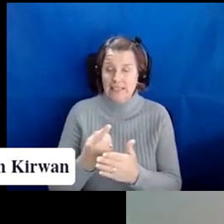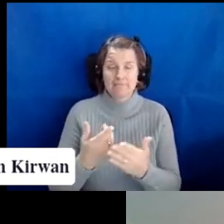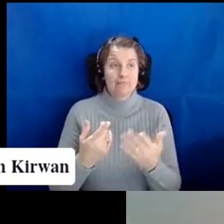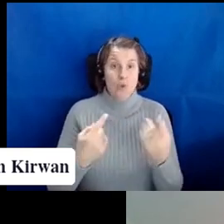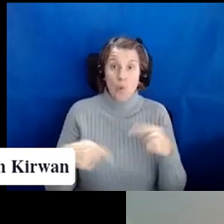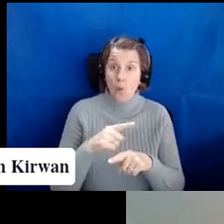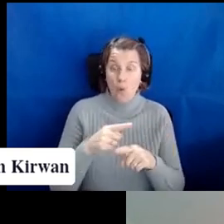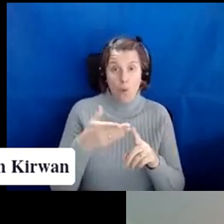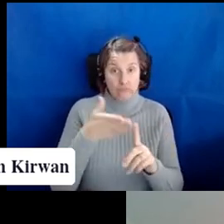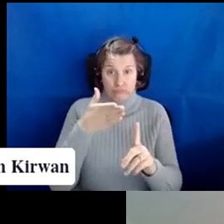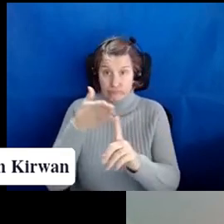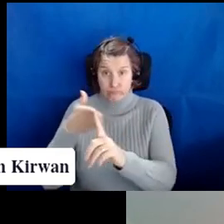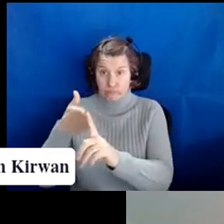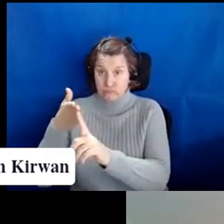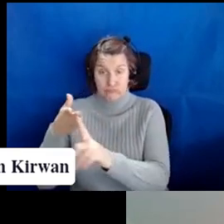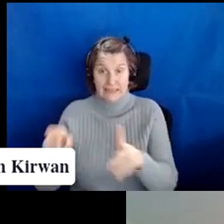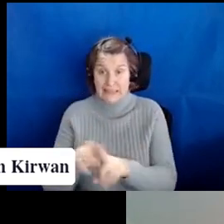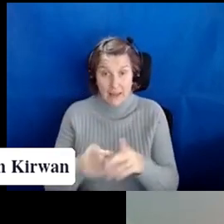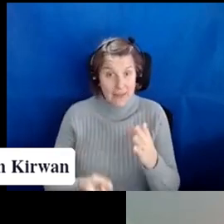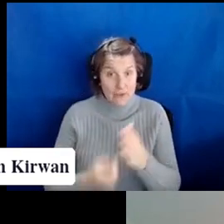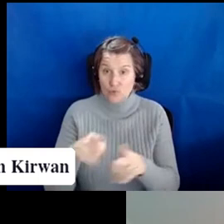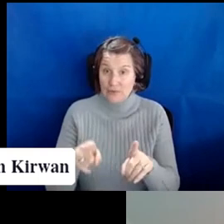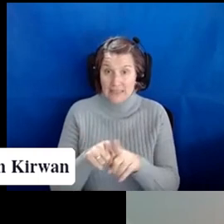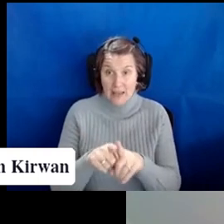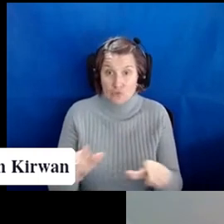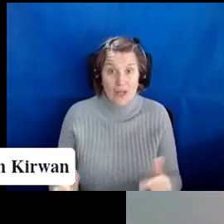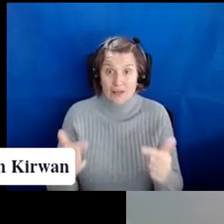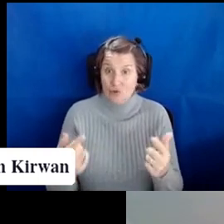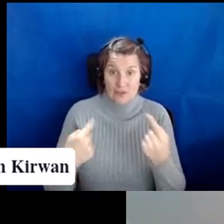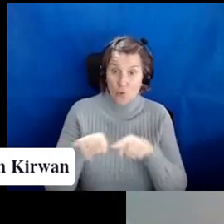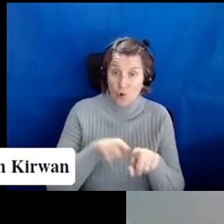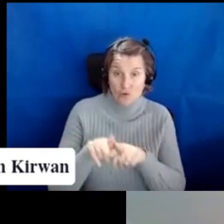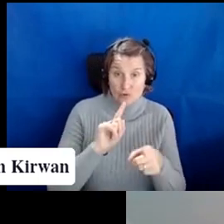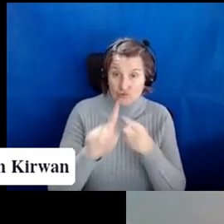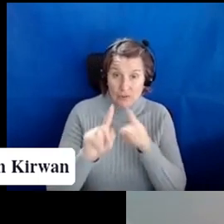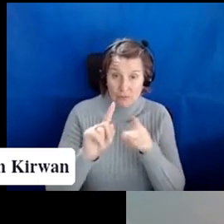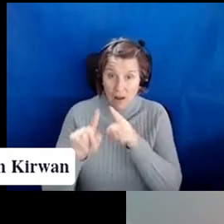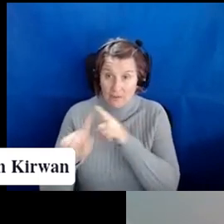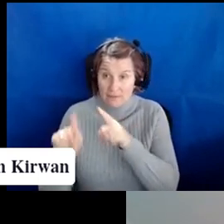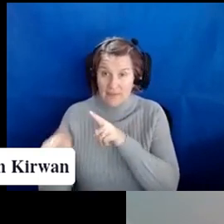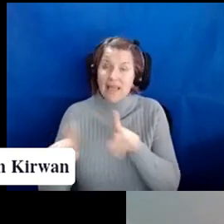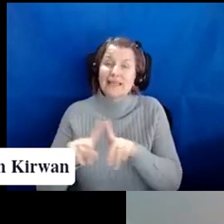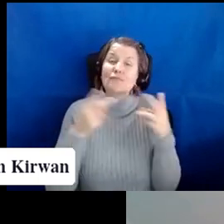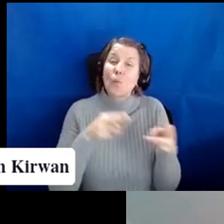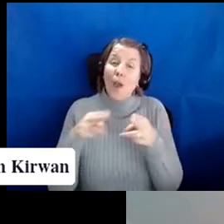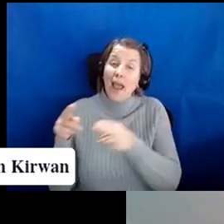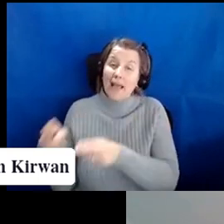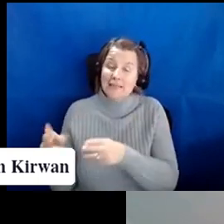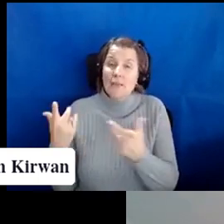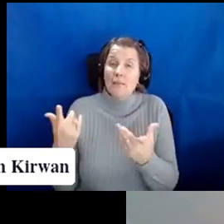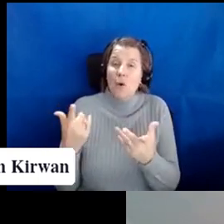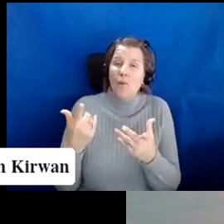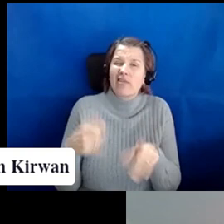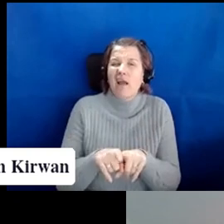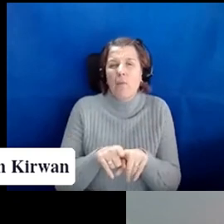all identifying the same issues and the same challenges, right? And we're all trying to respond to them in slightly different ways, but with common